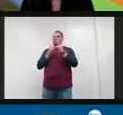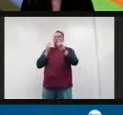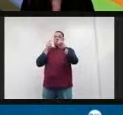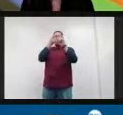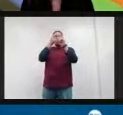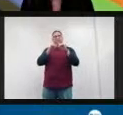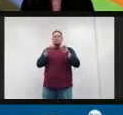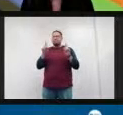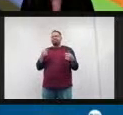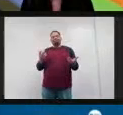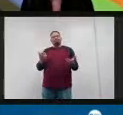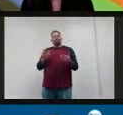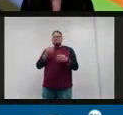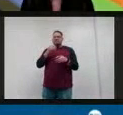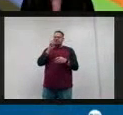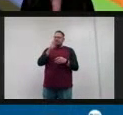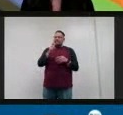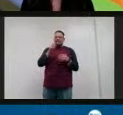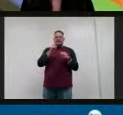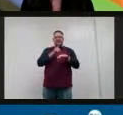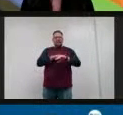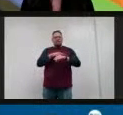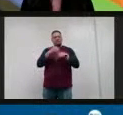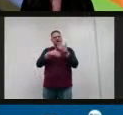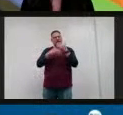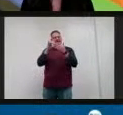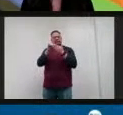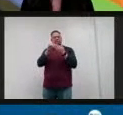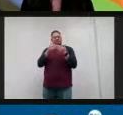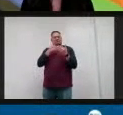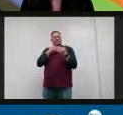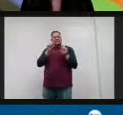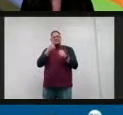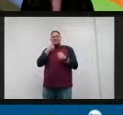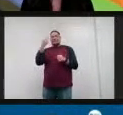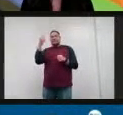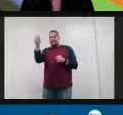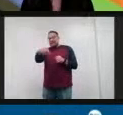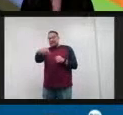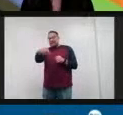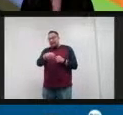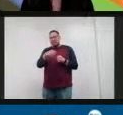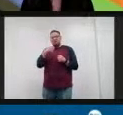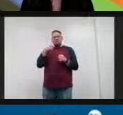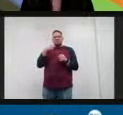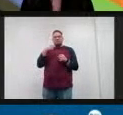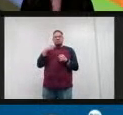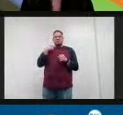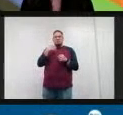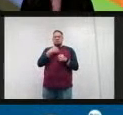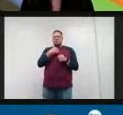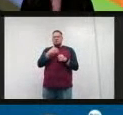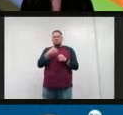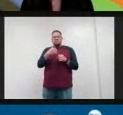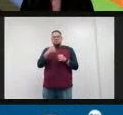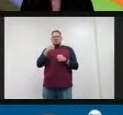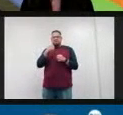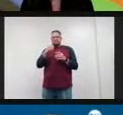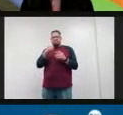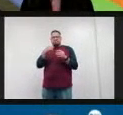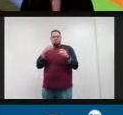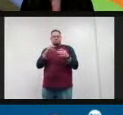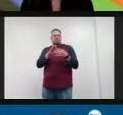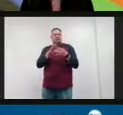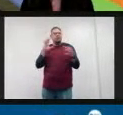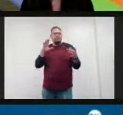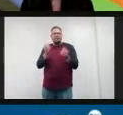but I need time to process through this before I can say, yes, we are not going to bring up anything. And likewise, there is another